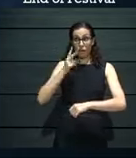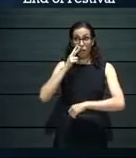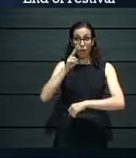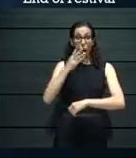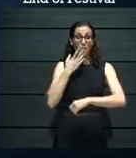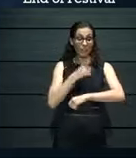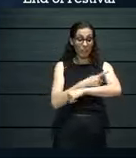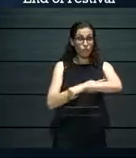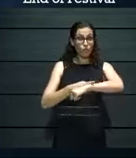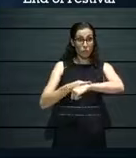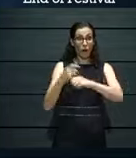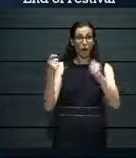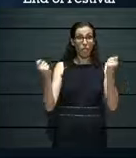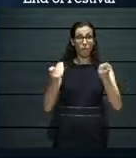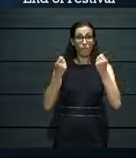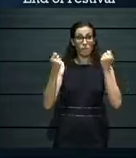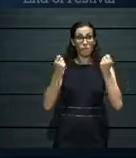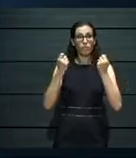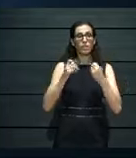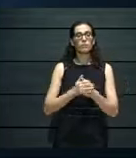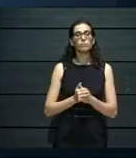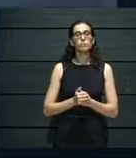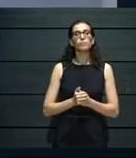how, how this increased.